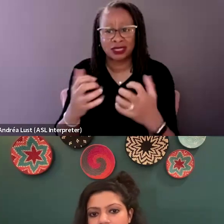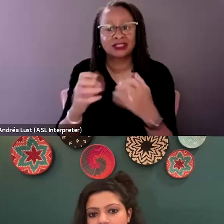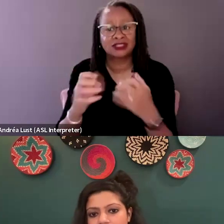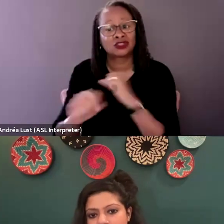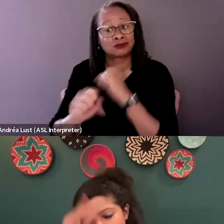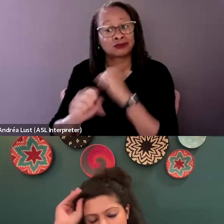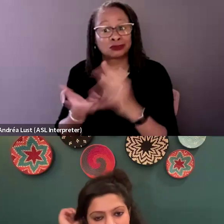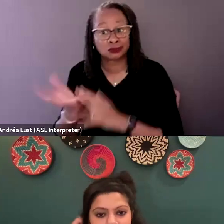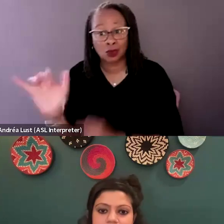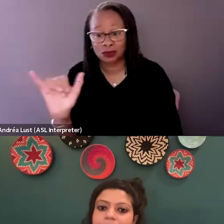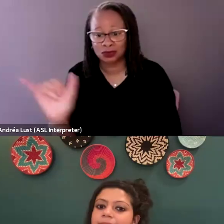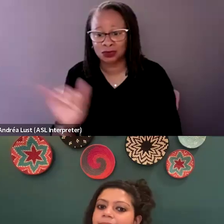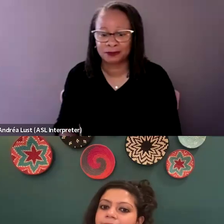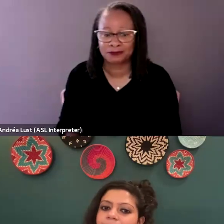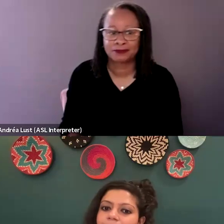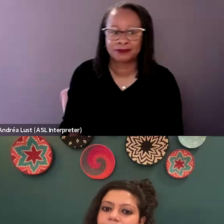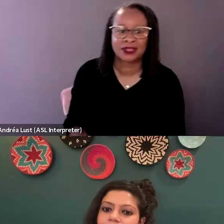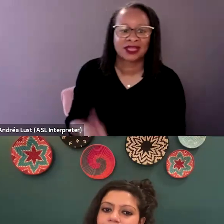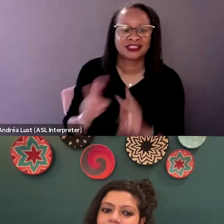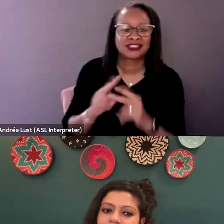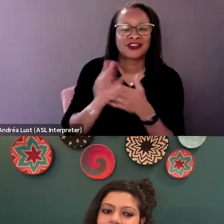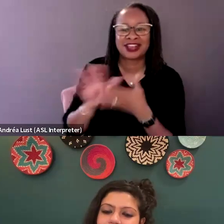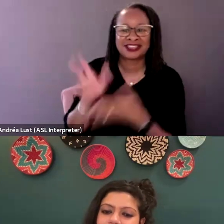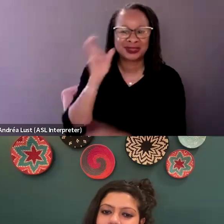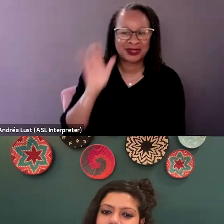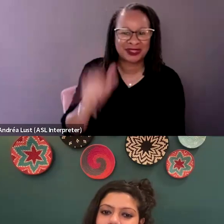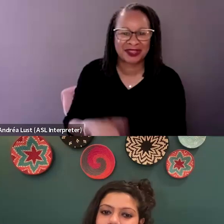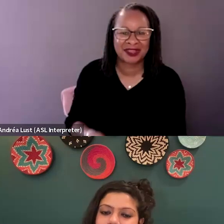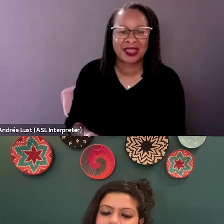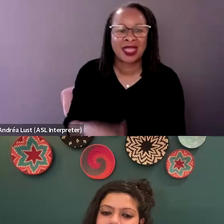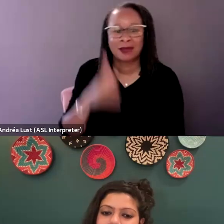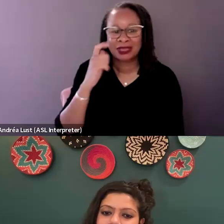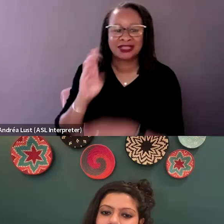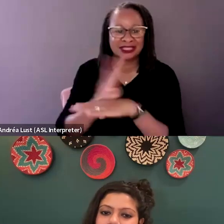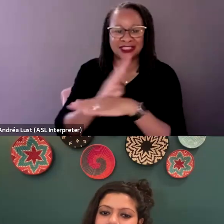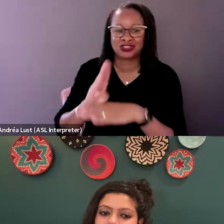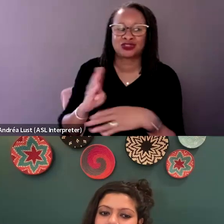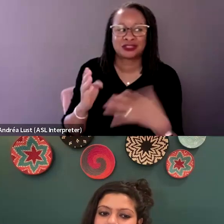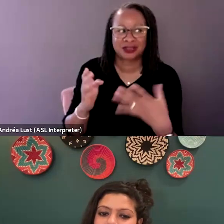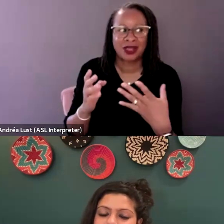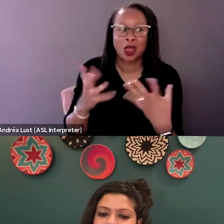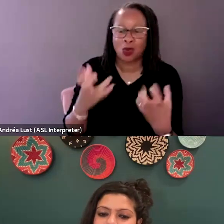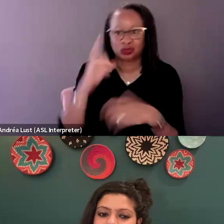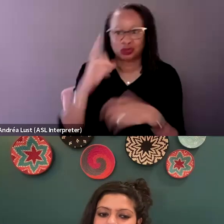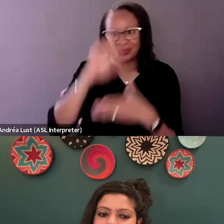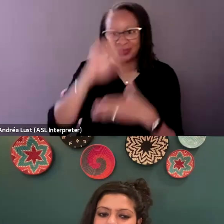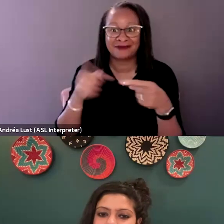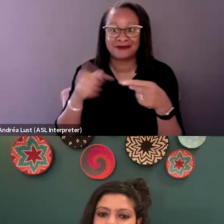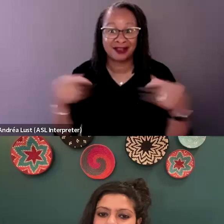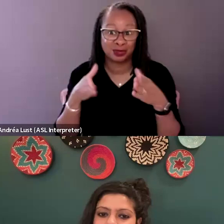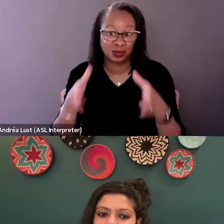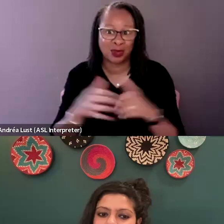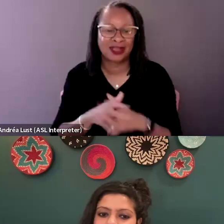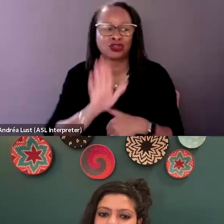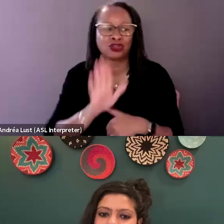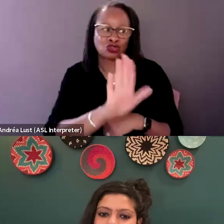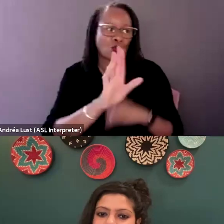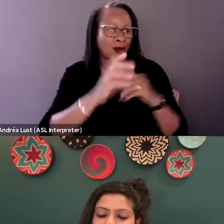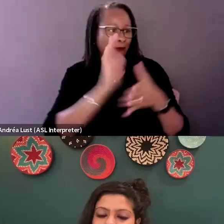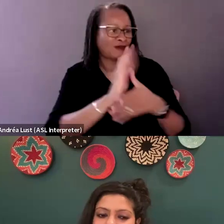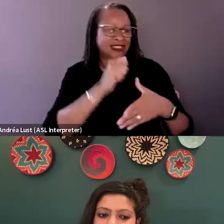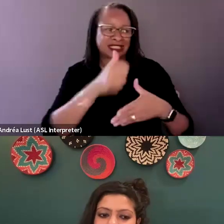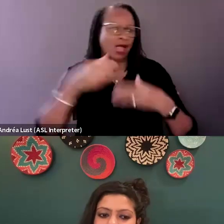hand, you're here, everybody's like, oh my God, Sundance, oh my God, all of that. And the other hand, you're like, uh, I'm